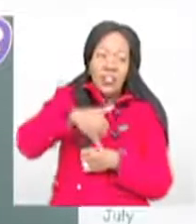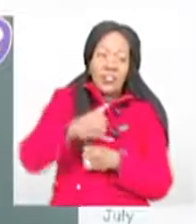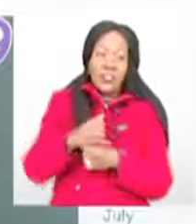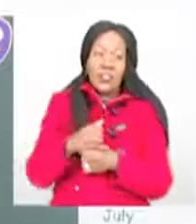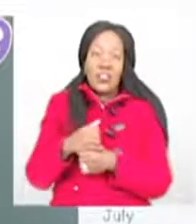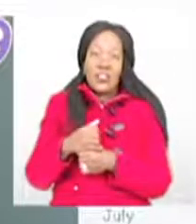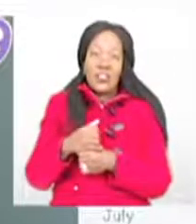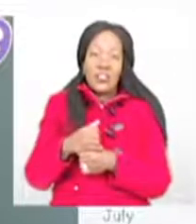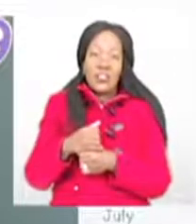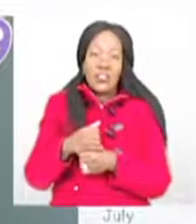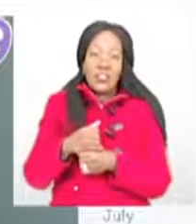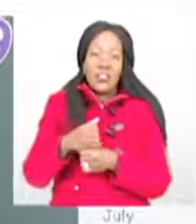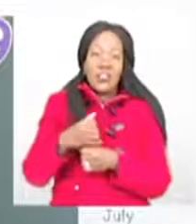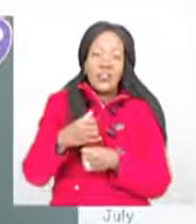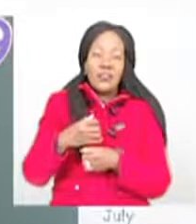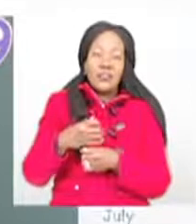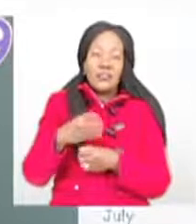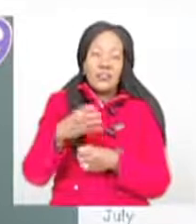jar,